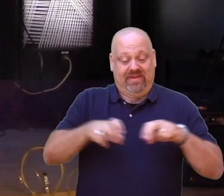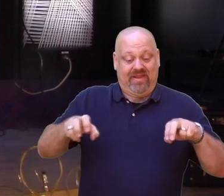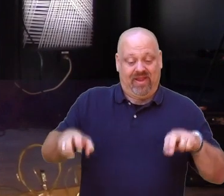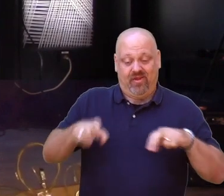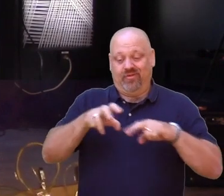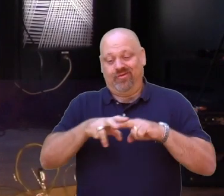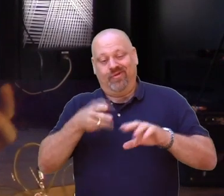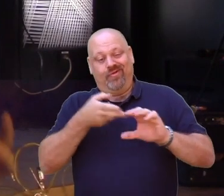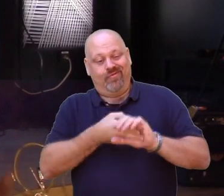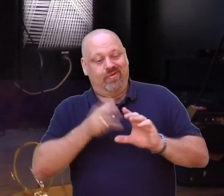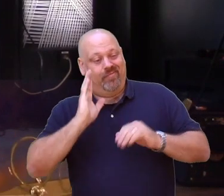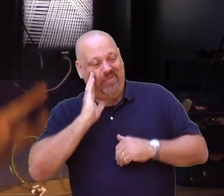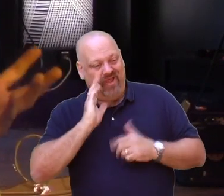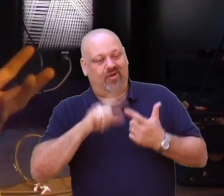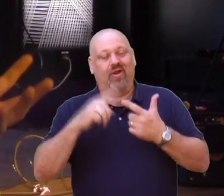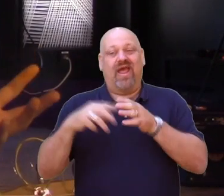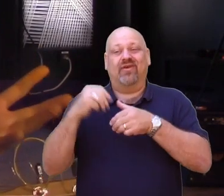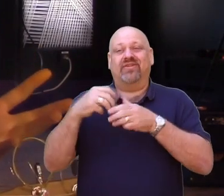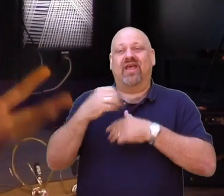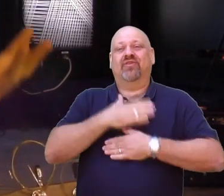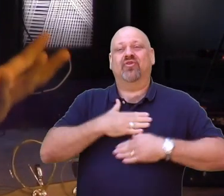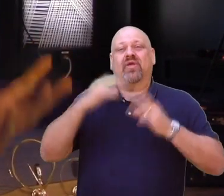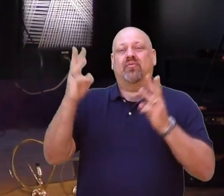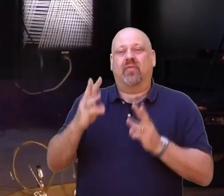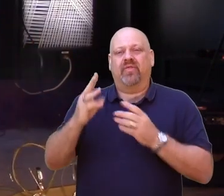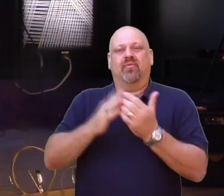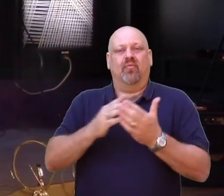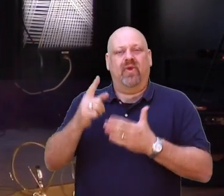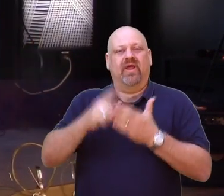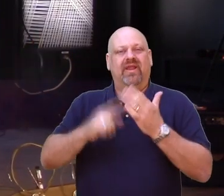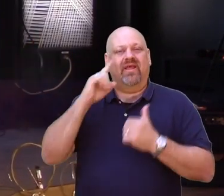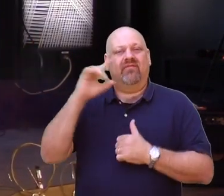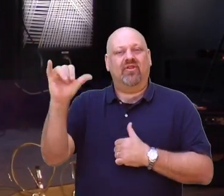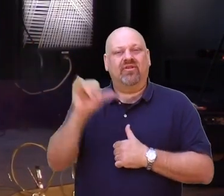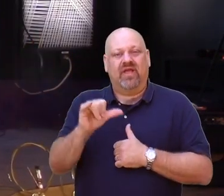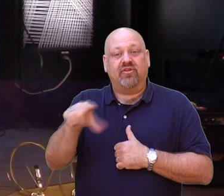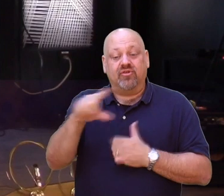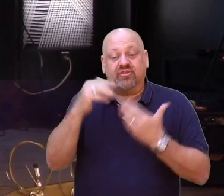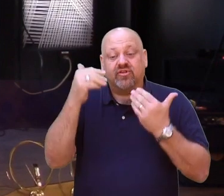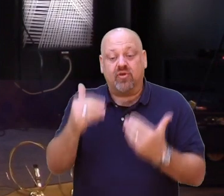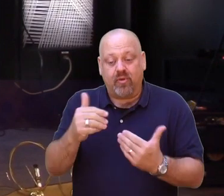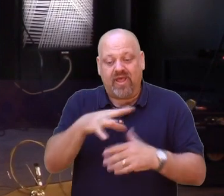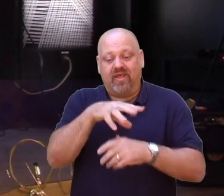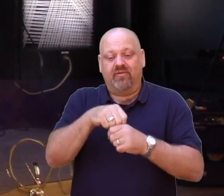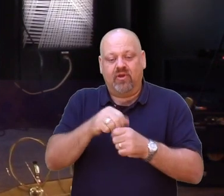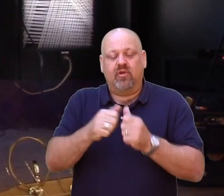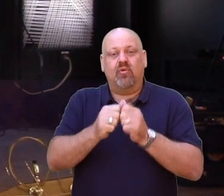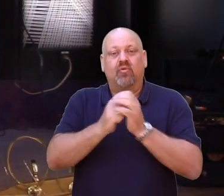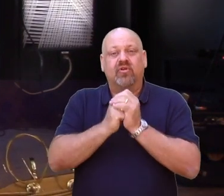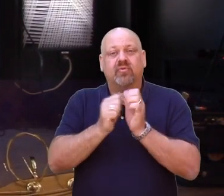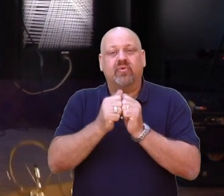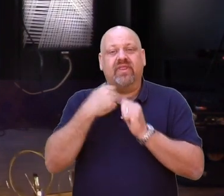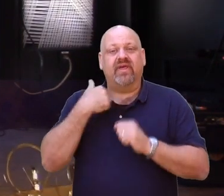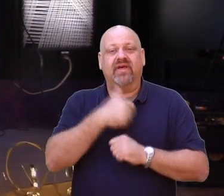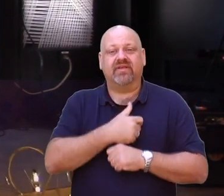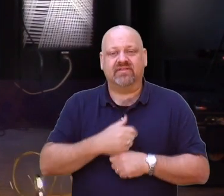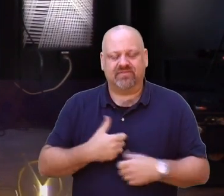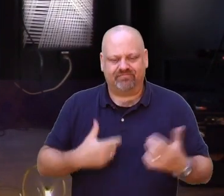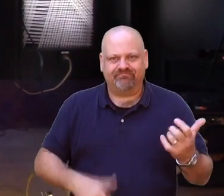on your couch or you're in your bed or you're outside enjoying the weather, whatever that looks like, if you would just go ahead and just enter into worship with us,